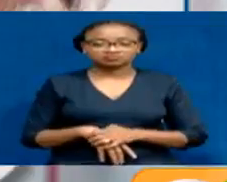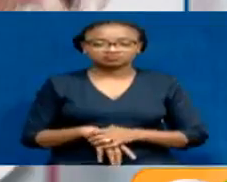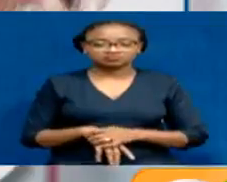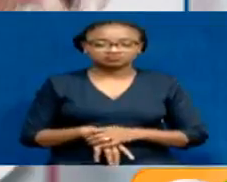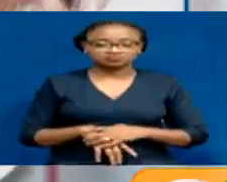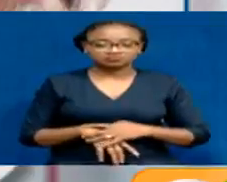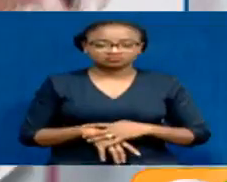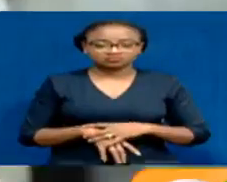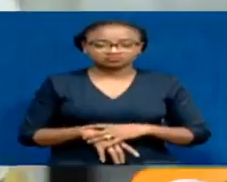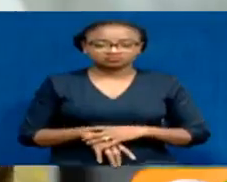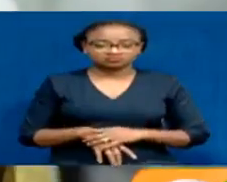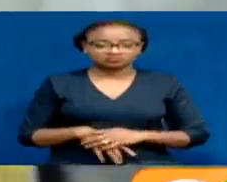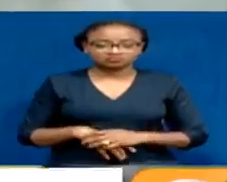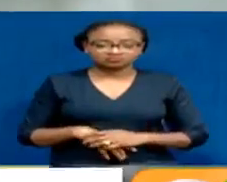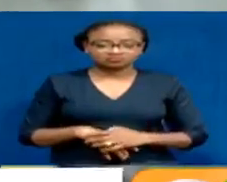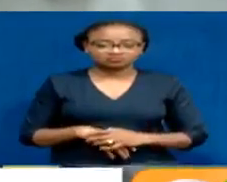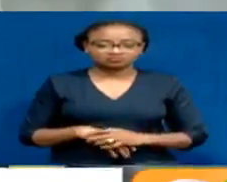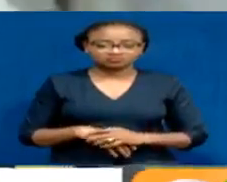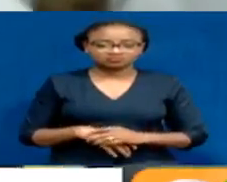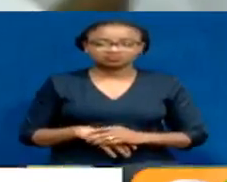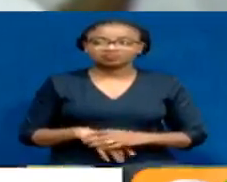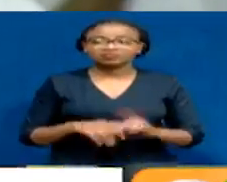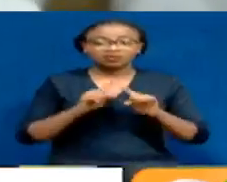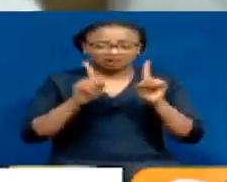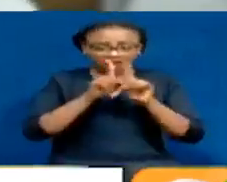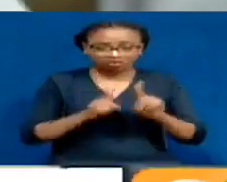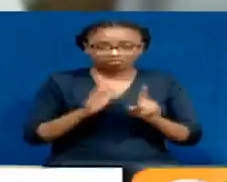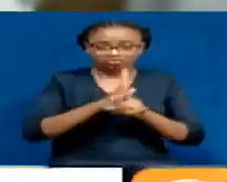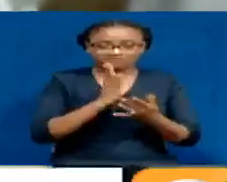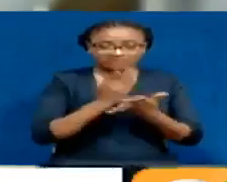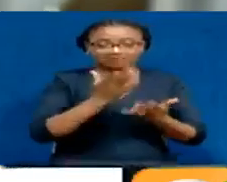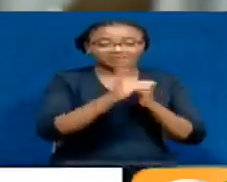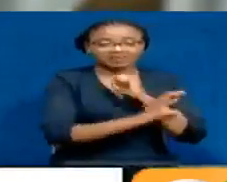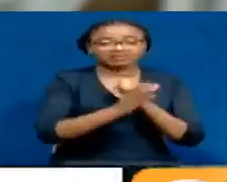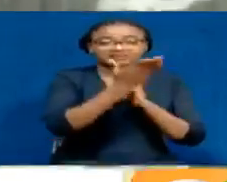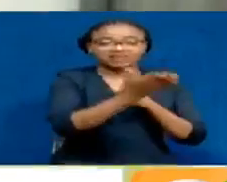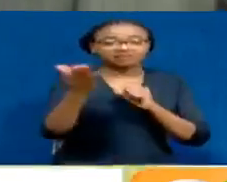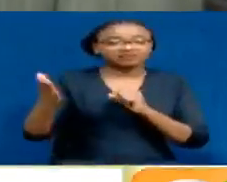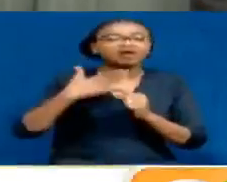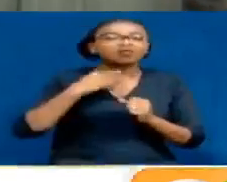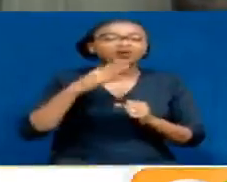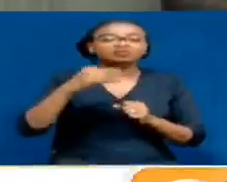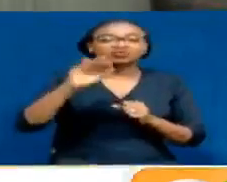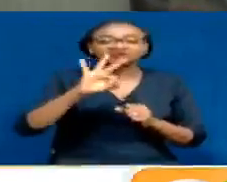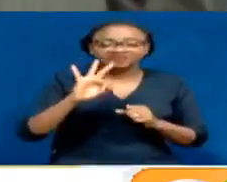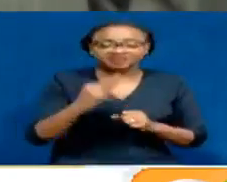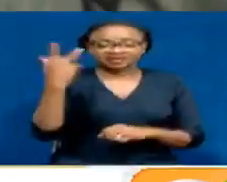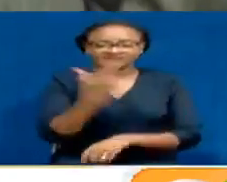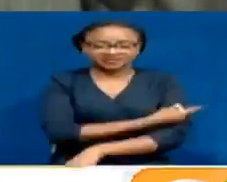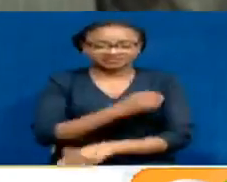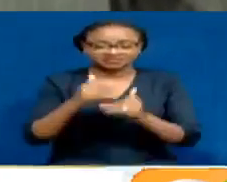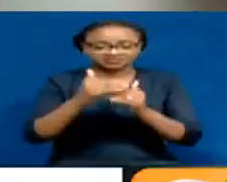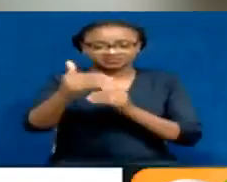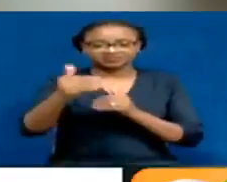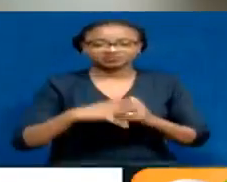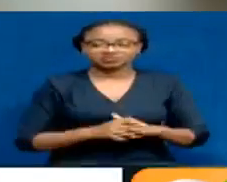delay from the first," end of quote. Conversely, some countries are considering administering a third booster dose in the